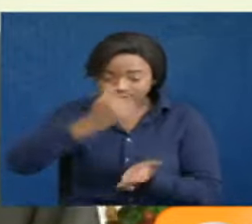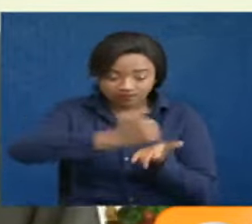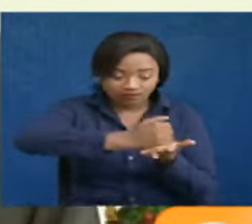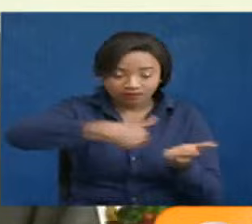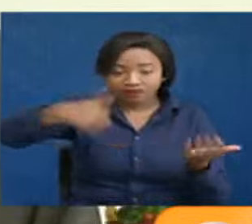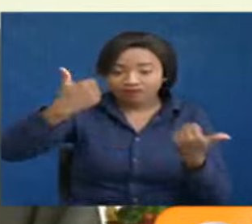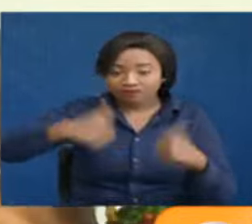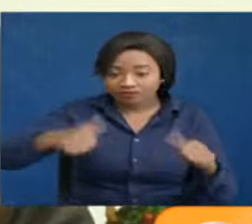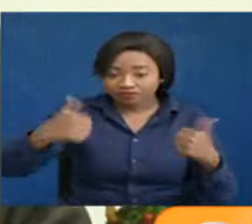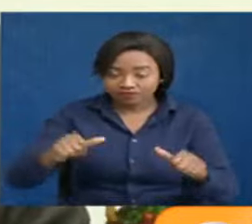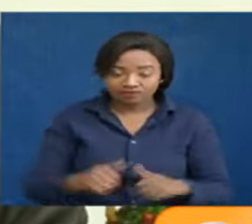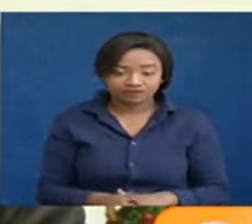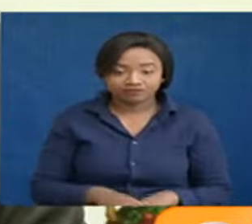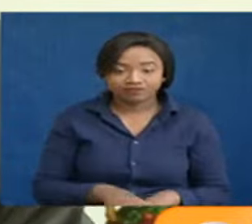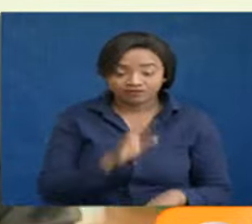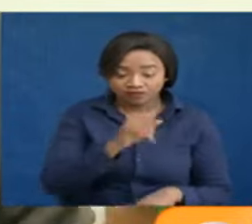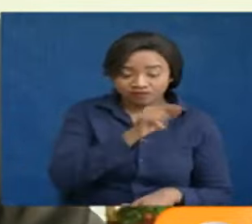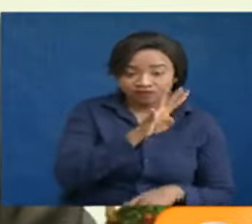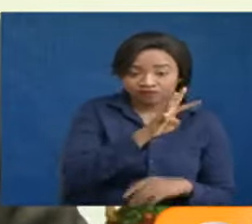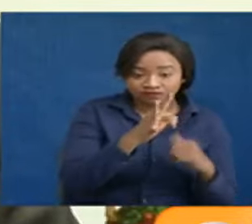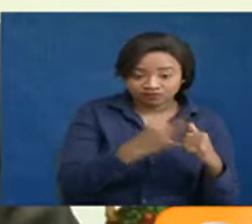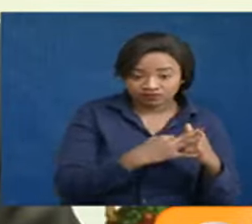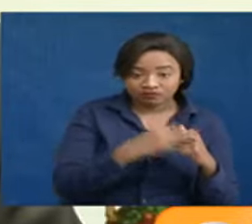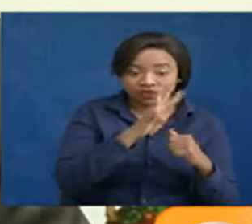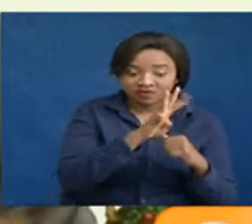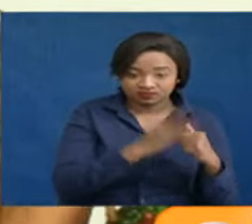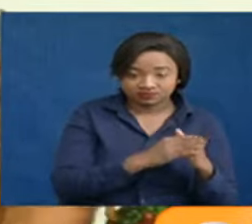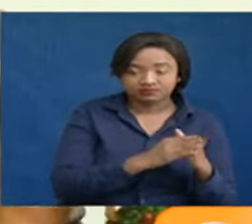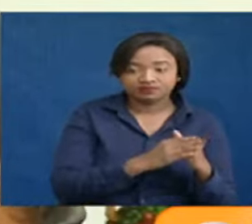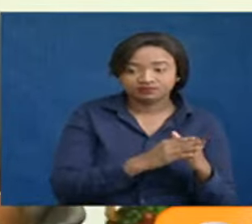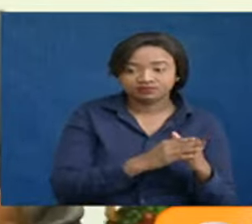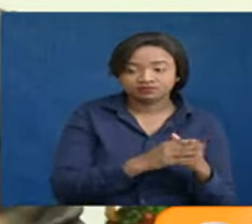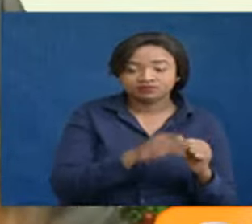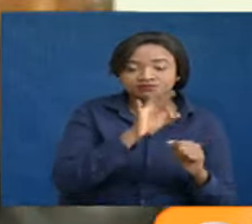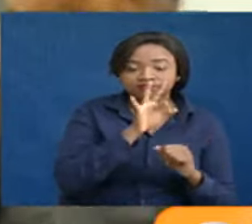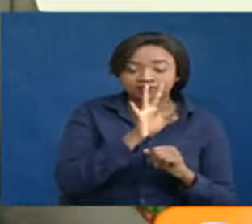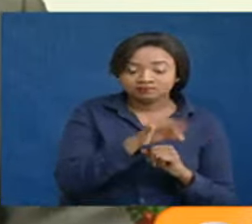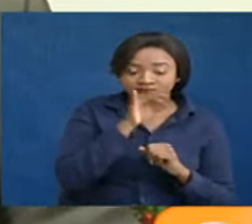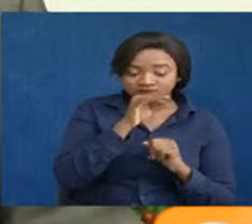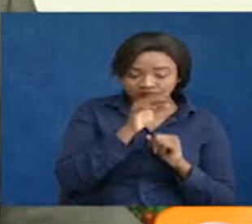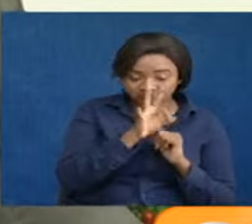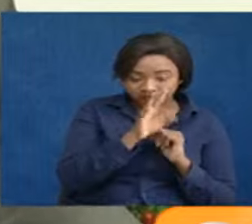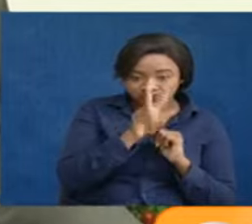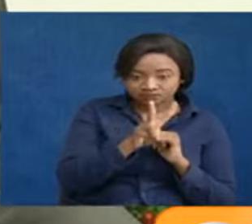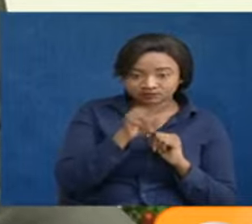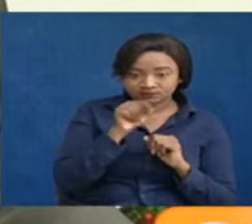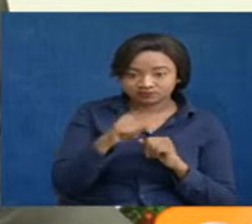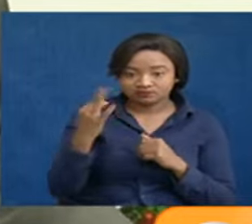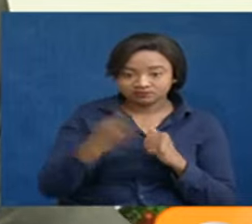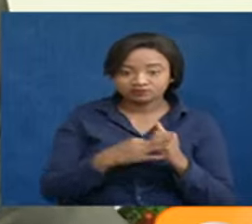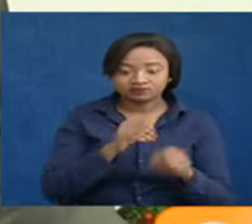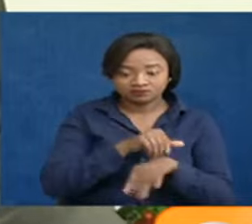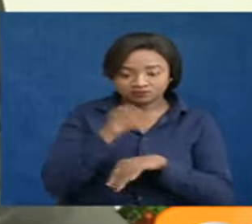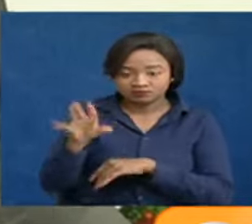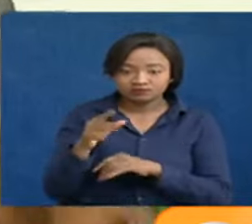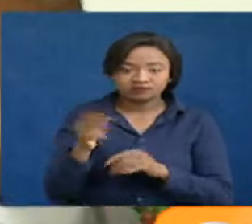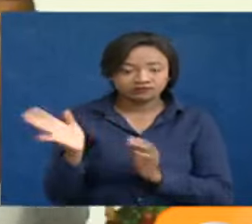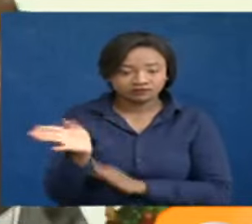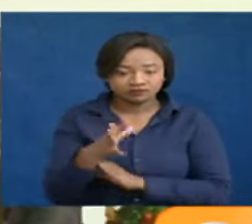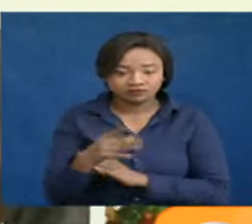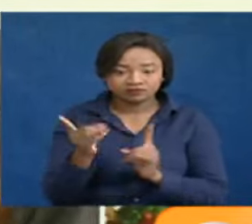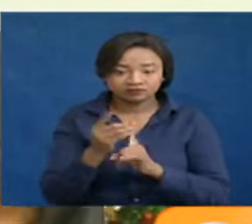49, 32.8, you can't blame them for, because 32.8 was just transferred the same day of Thursday 14th.